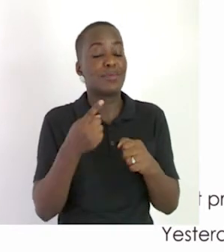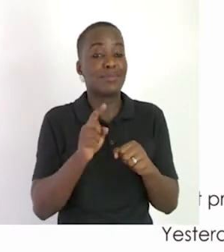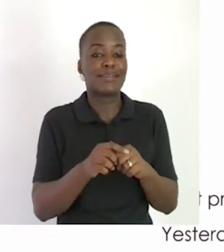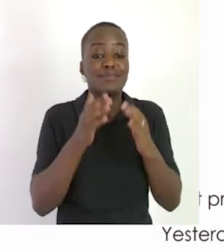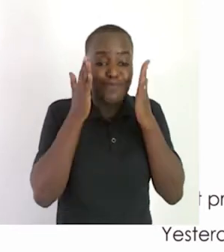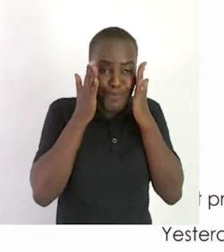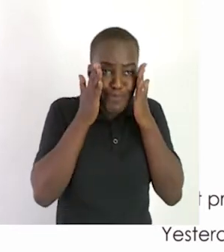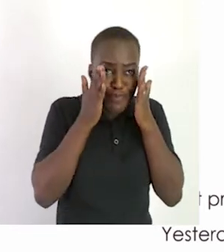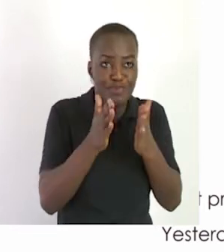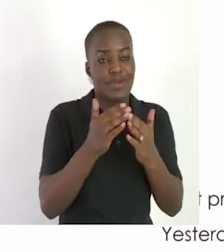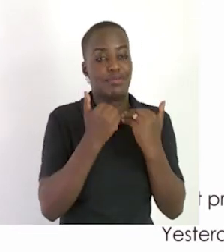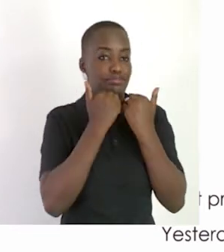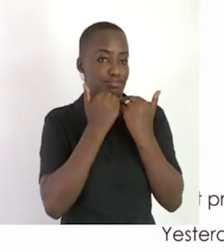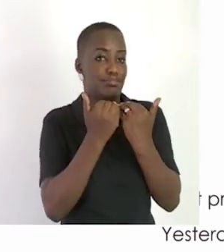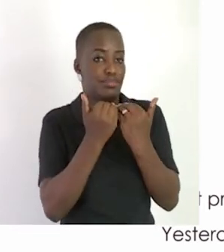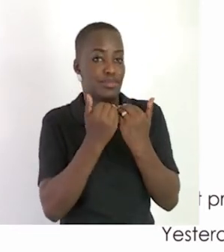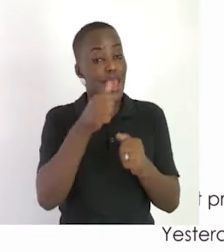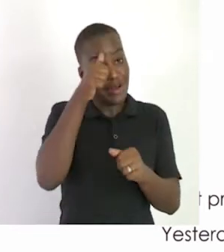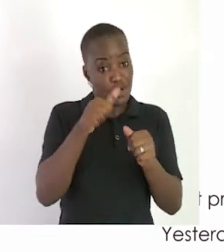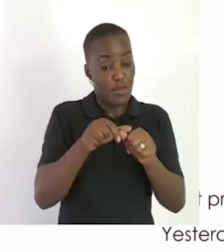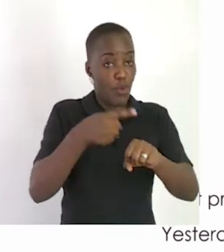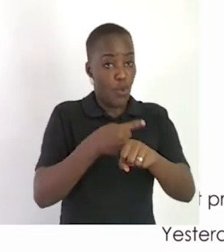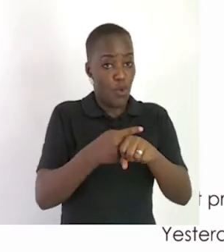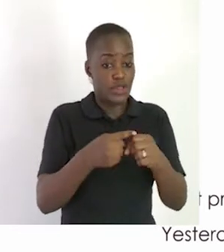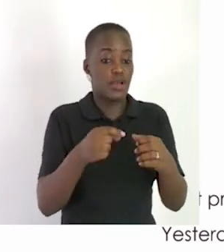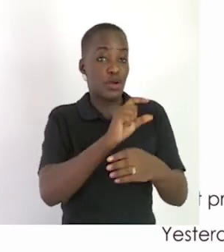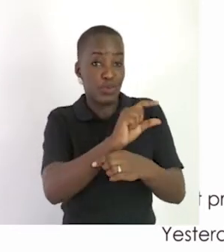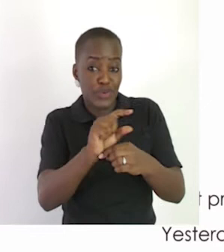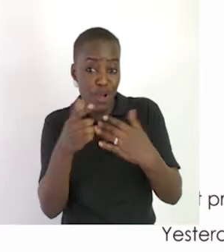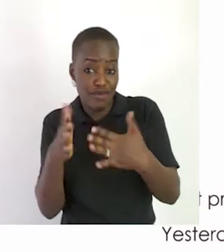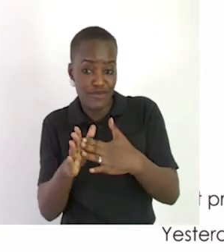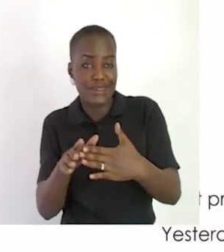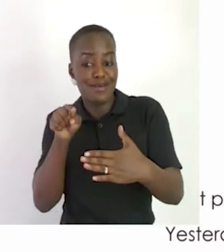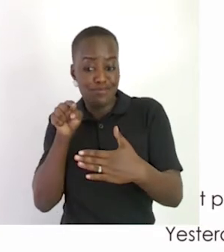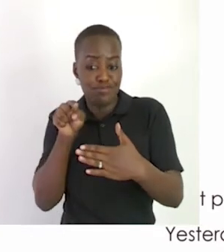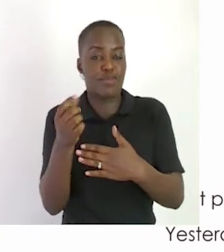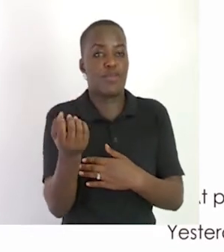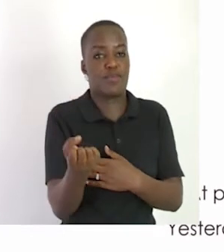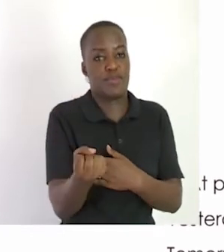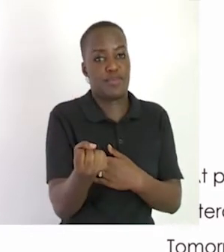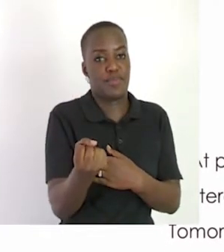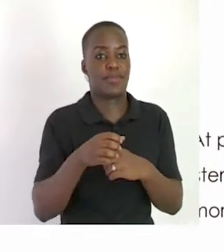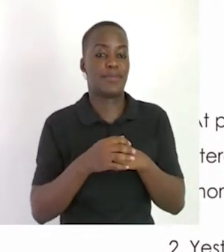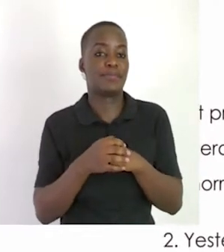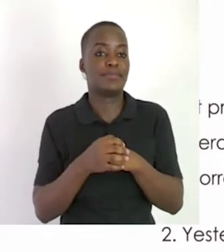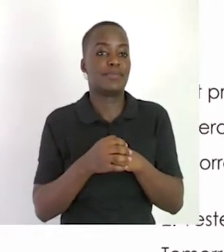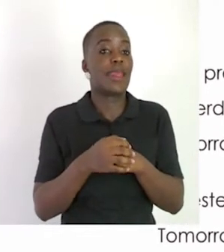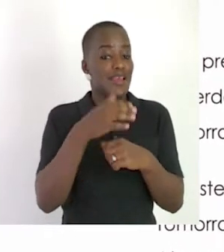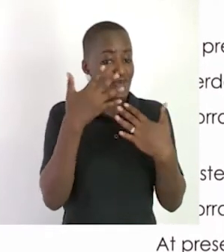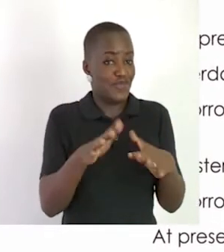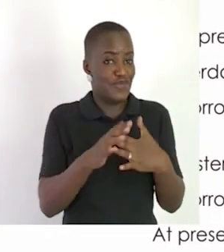time. Remember to put full stops at the end of both of your sentences. And when you are done writing